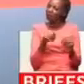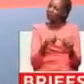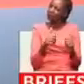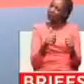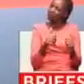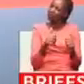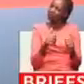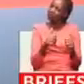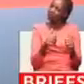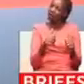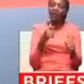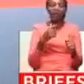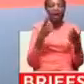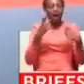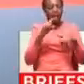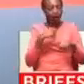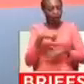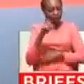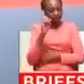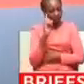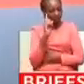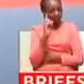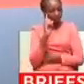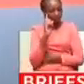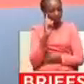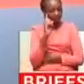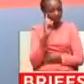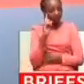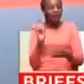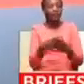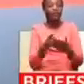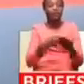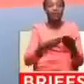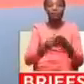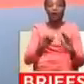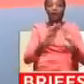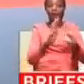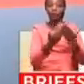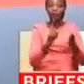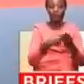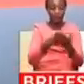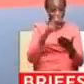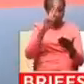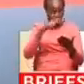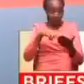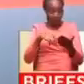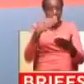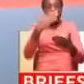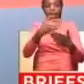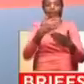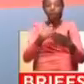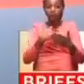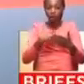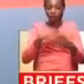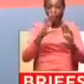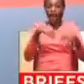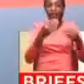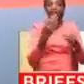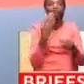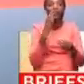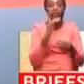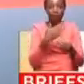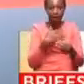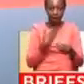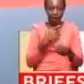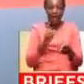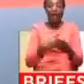let me think about it. You know, and I told him, let me buy some books and see what you guys are about before I jump in. And he said, of course, yeah,